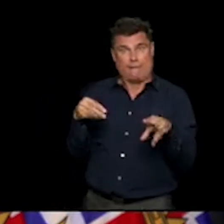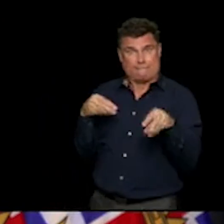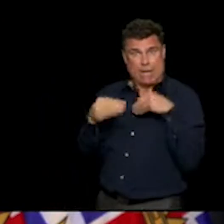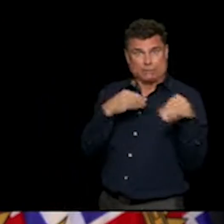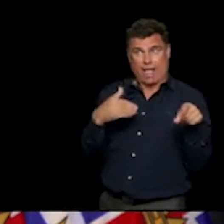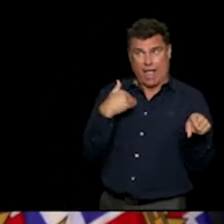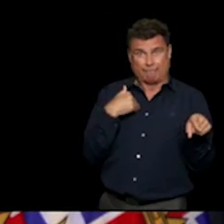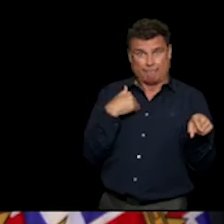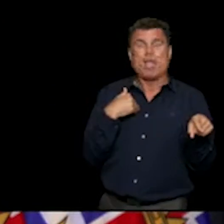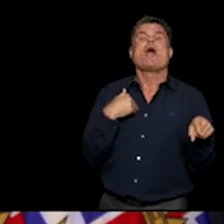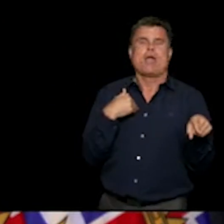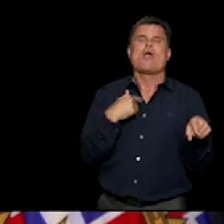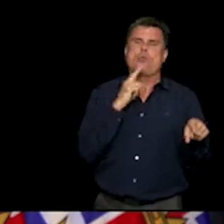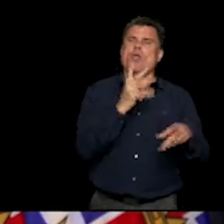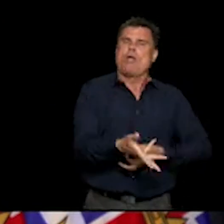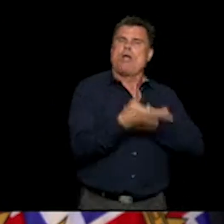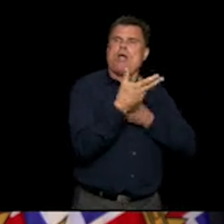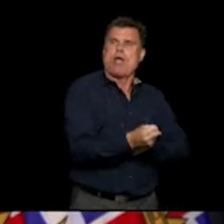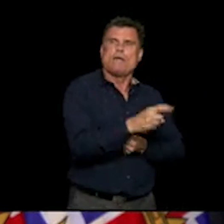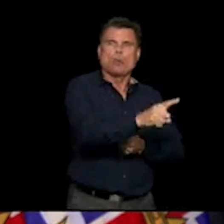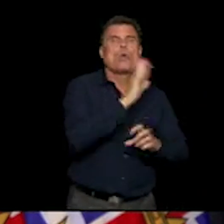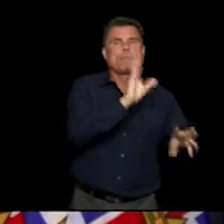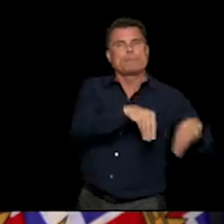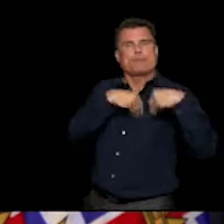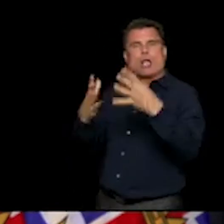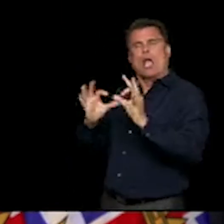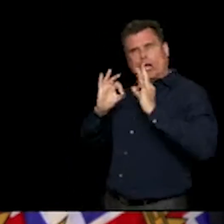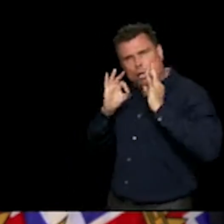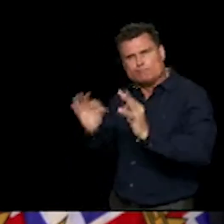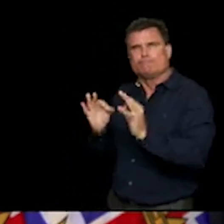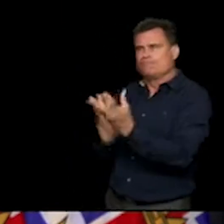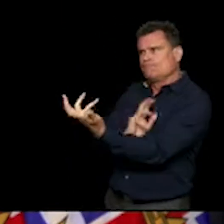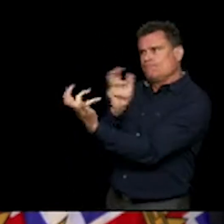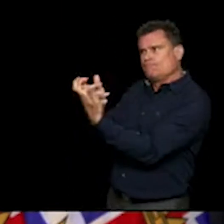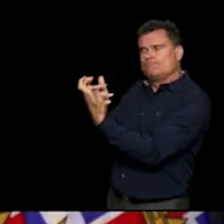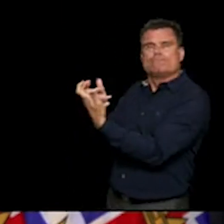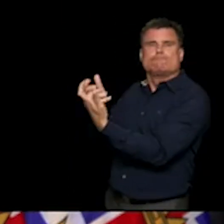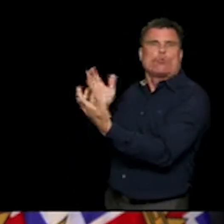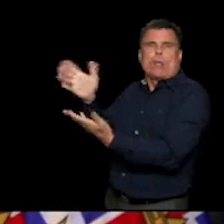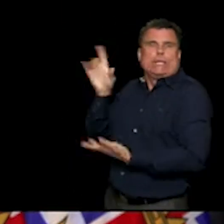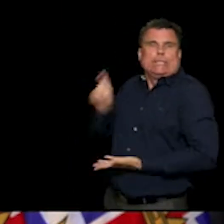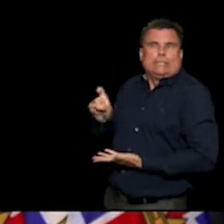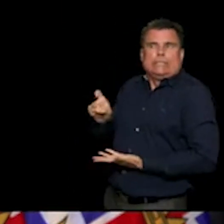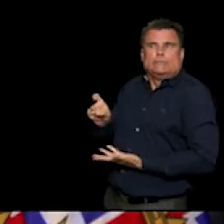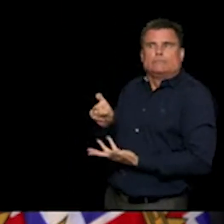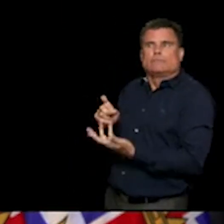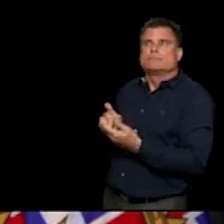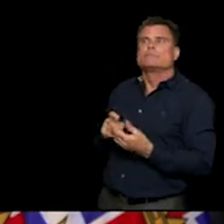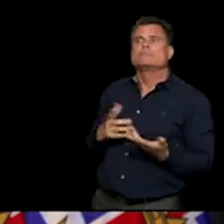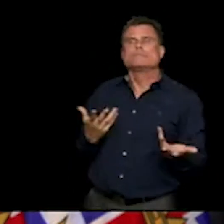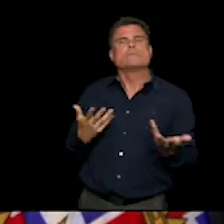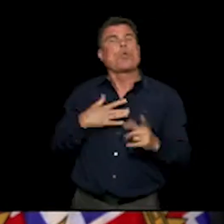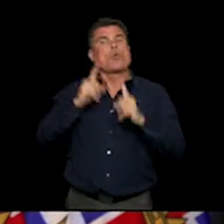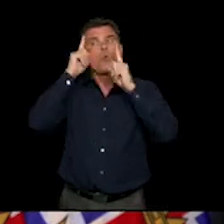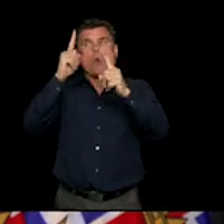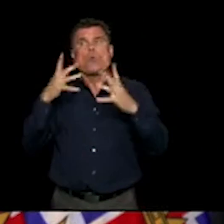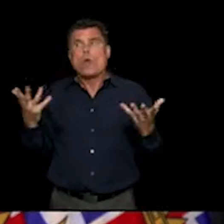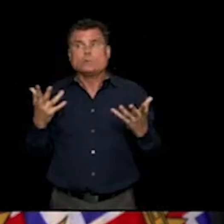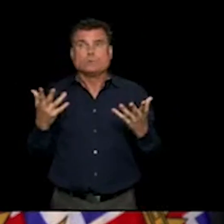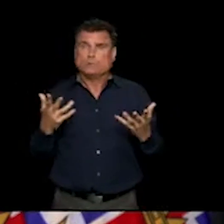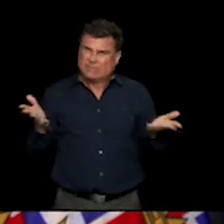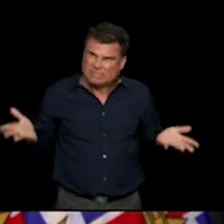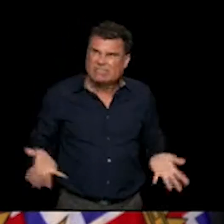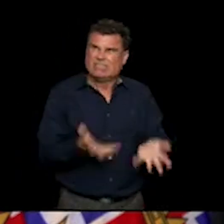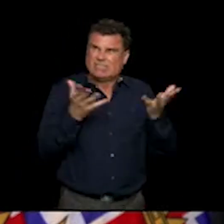respond once they're given flexibility to serve all families aligns perfectly with our ministry mandate to make sure